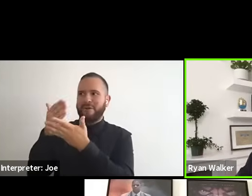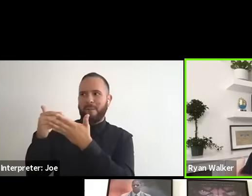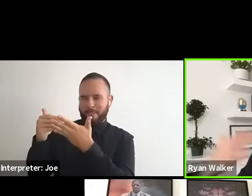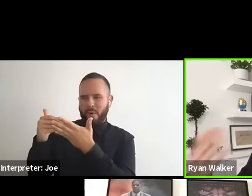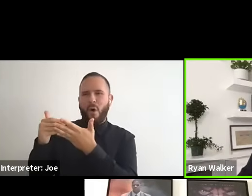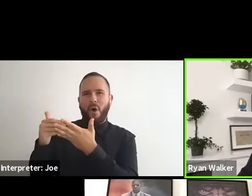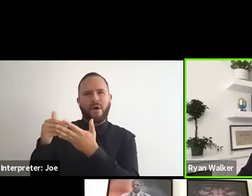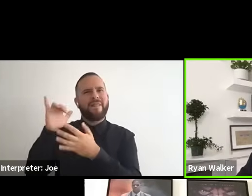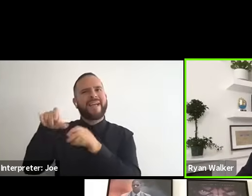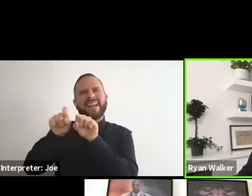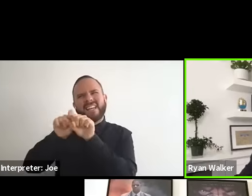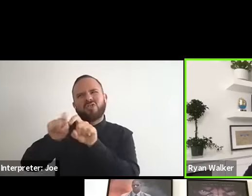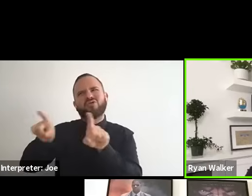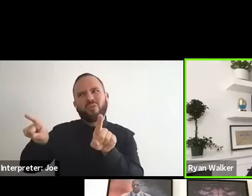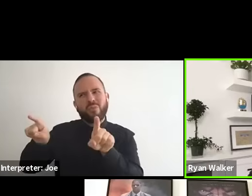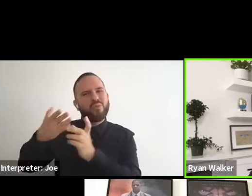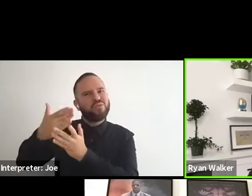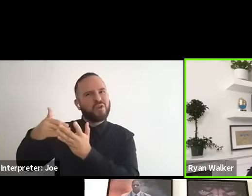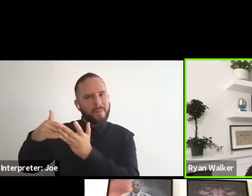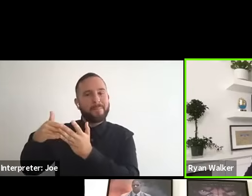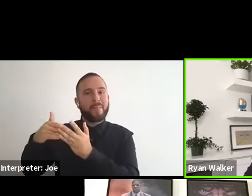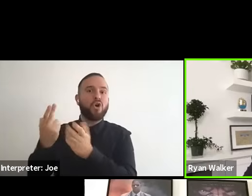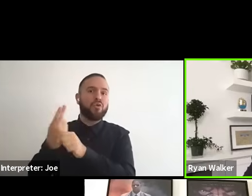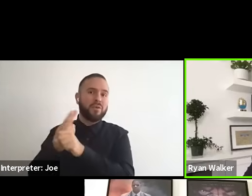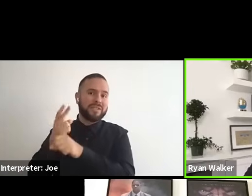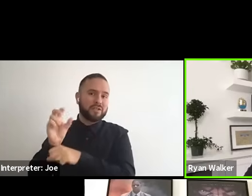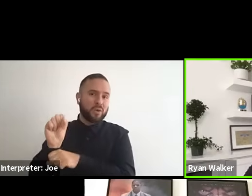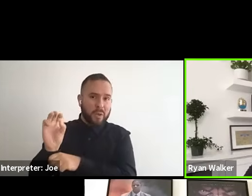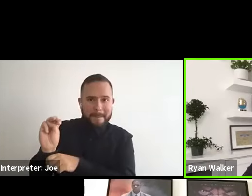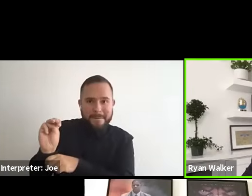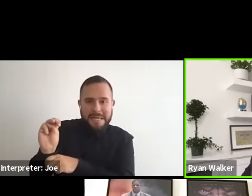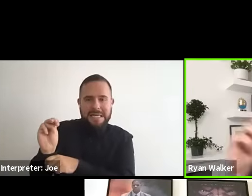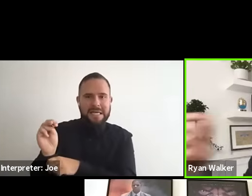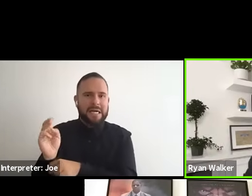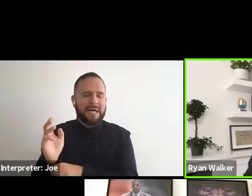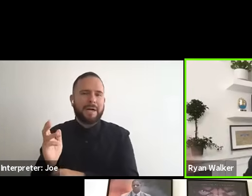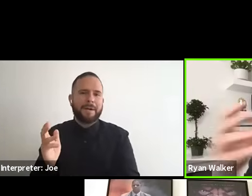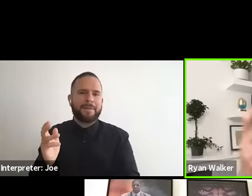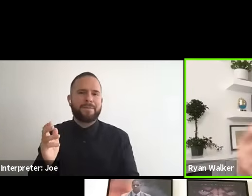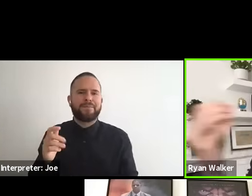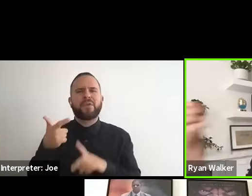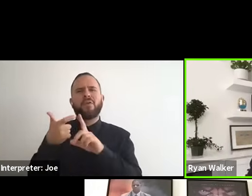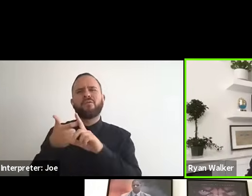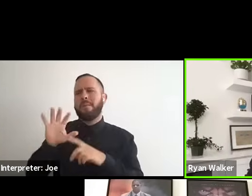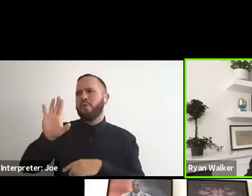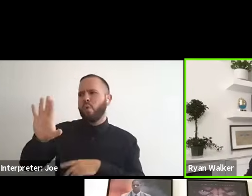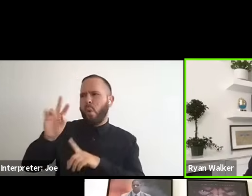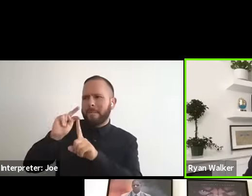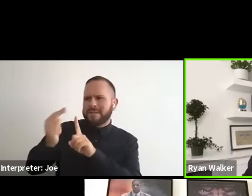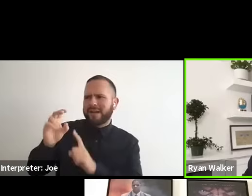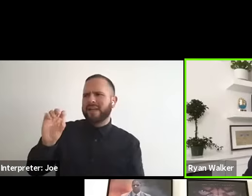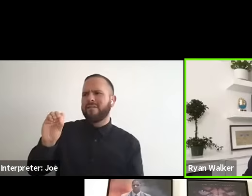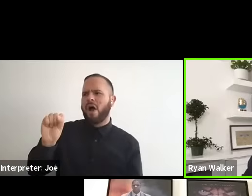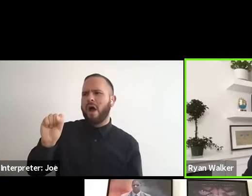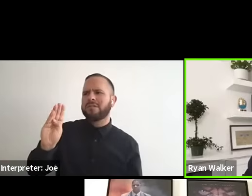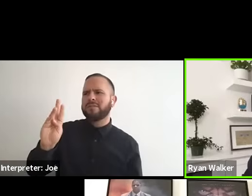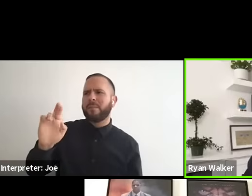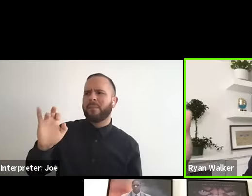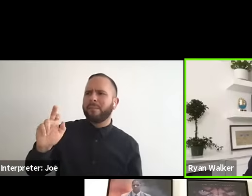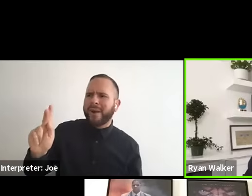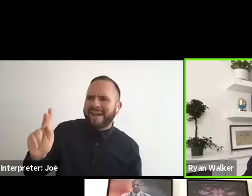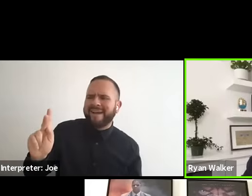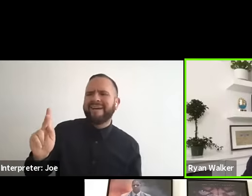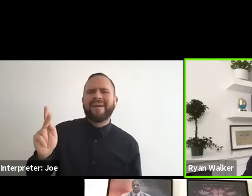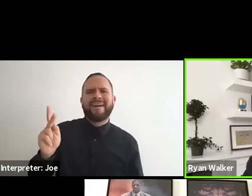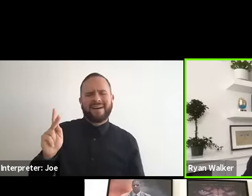distribution component, self-distribution through social media. From Osbrink's perspective, from your perspective, how have you seen